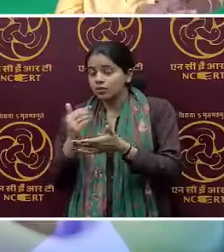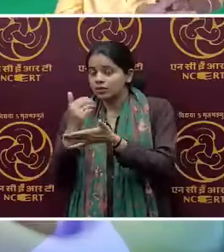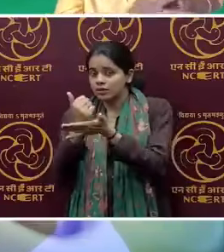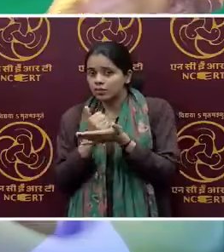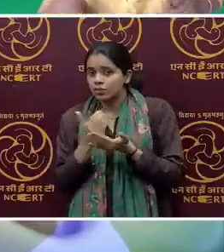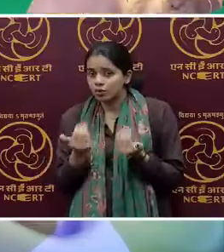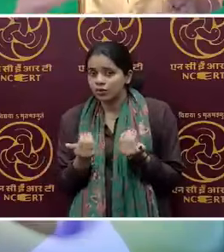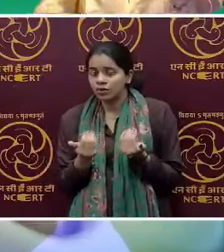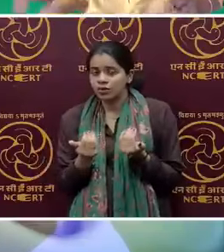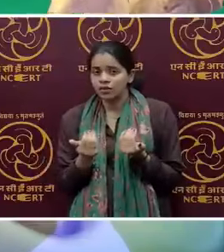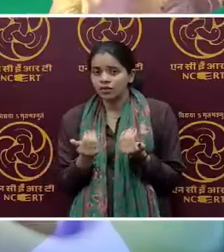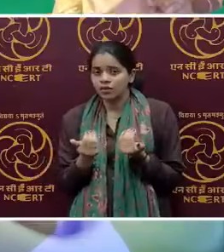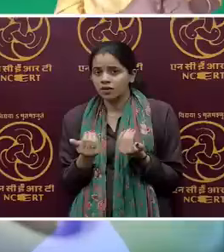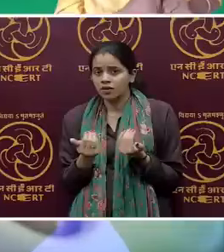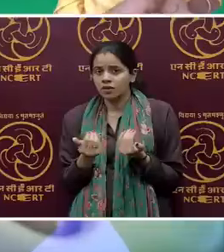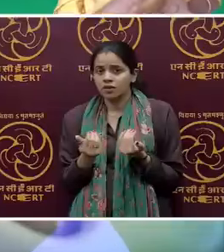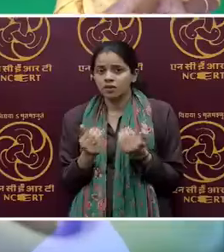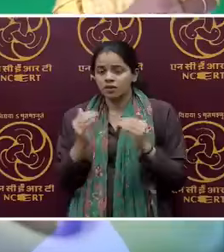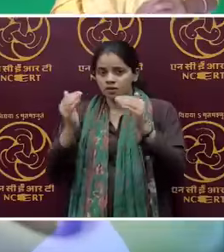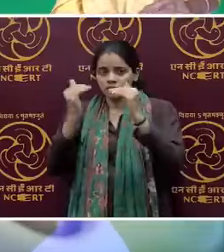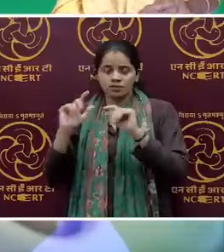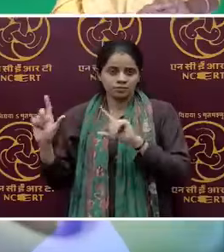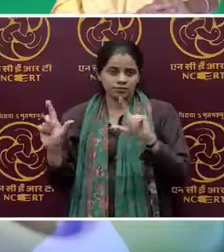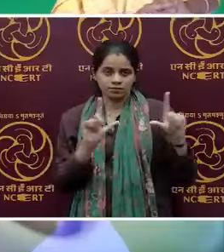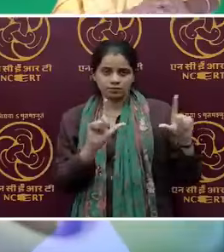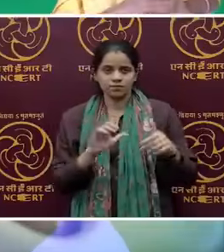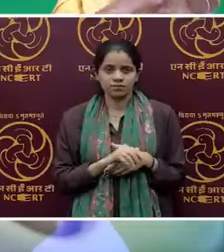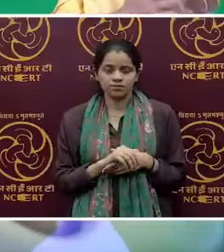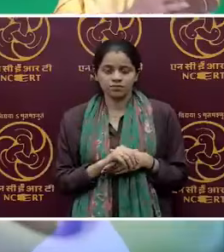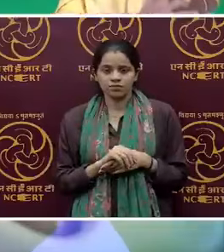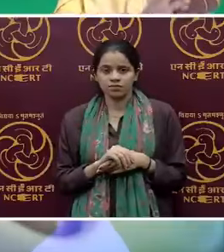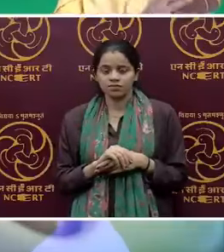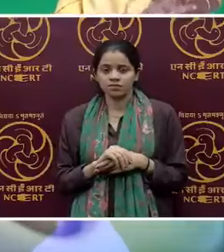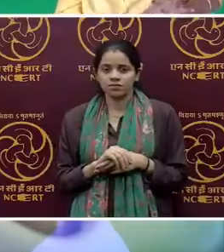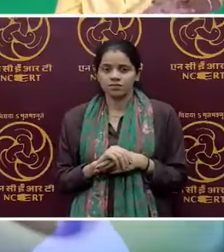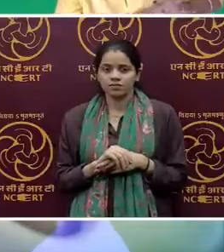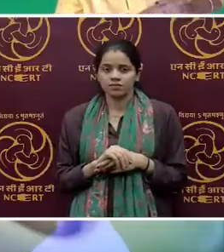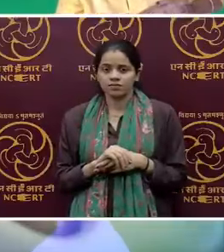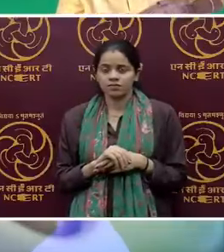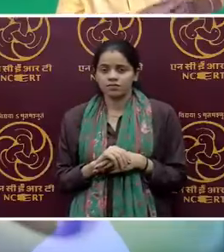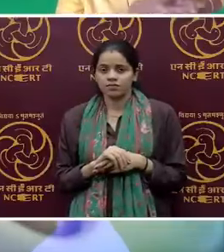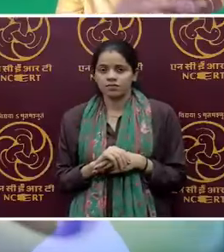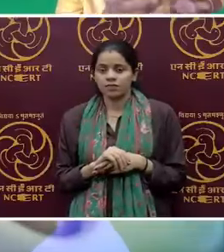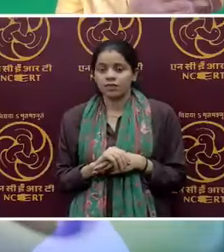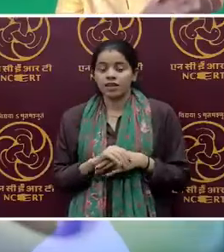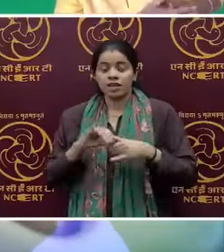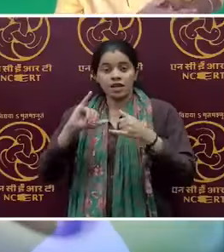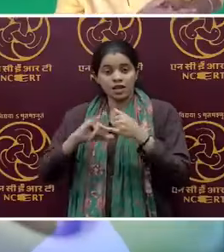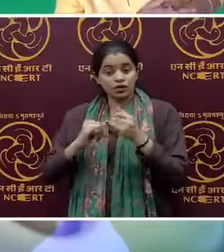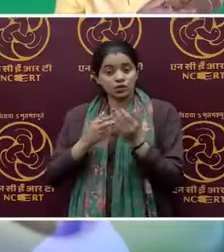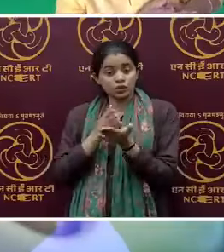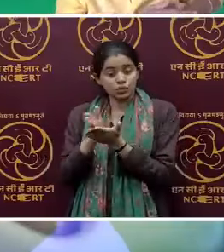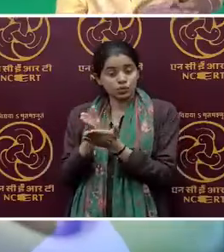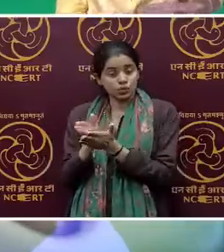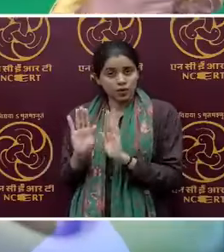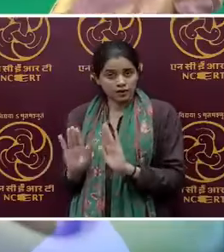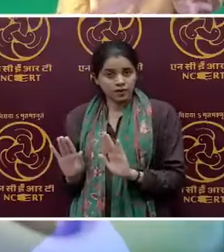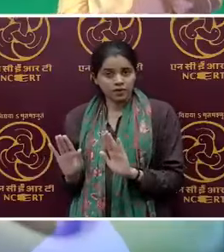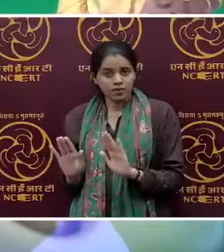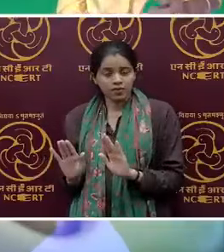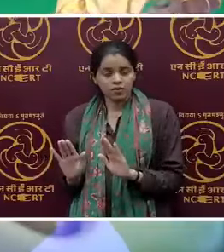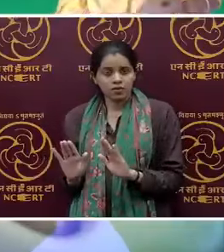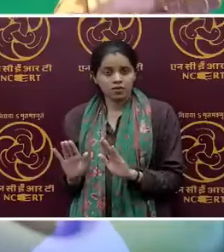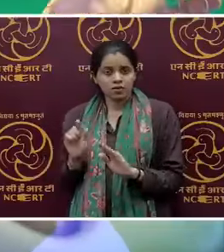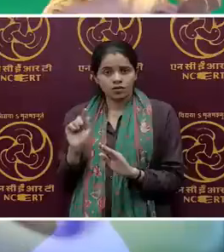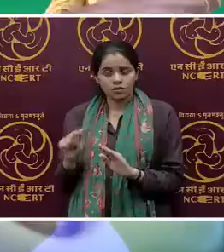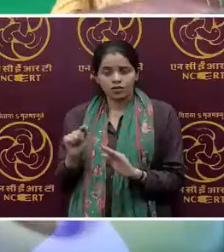helpful. Can we go to the next slide, please? Because we have SCQ, that is this is